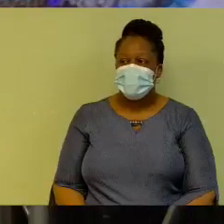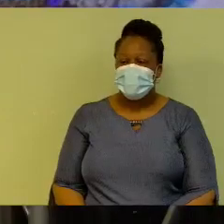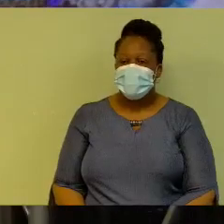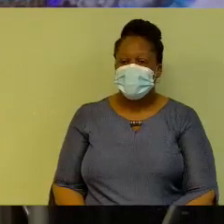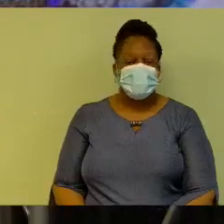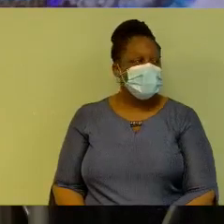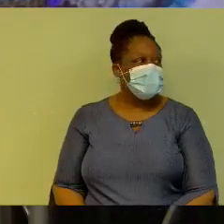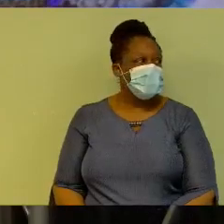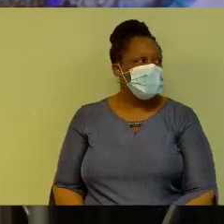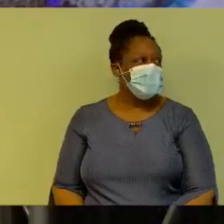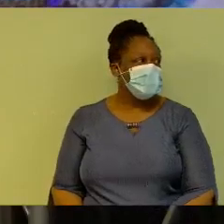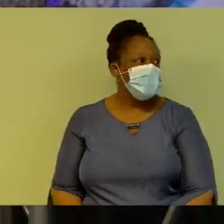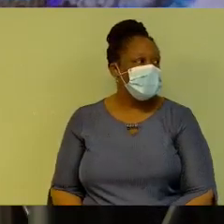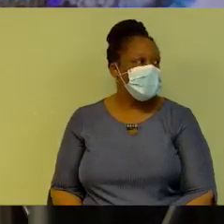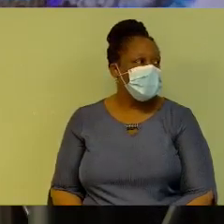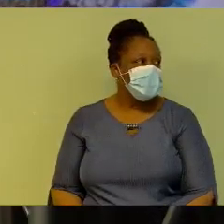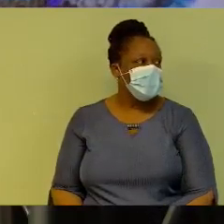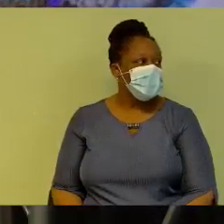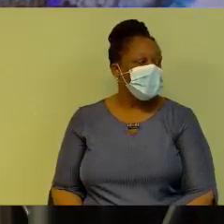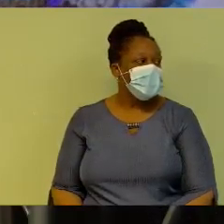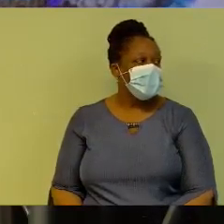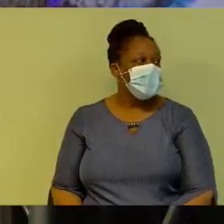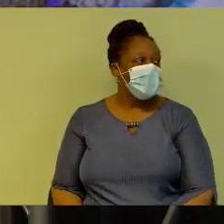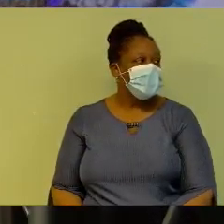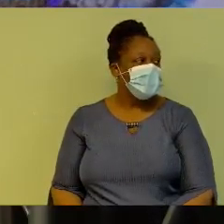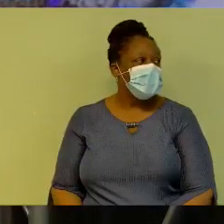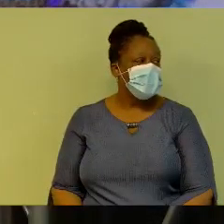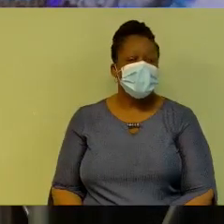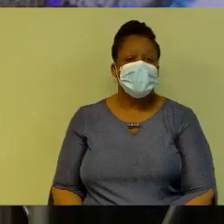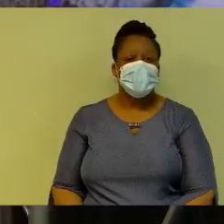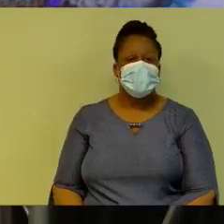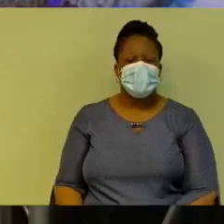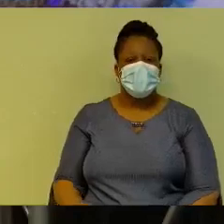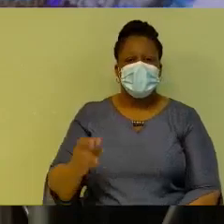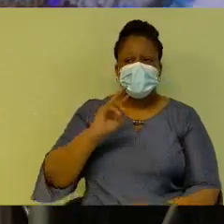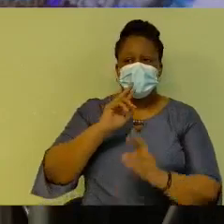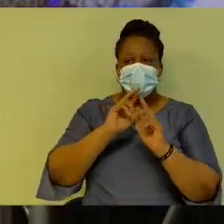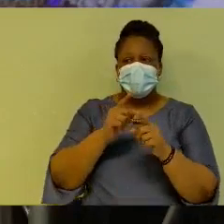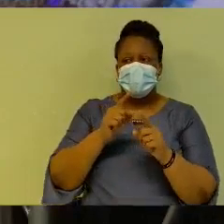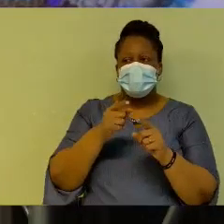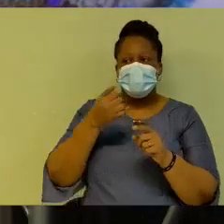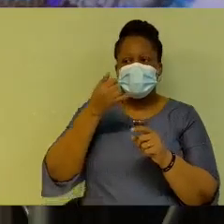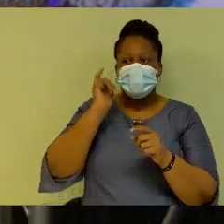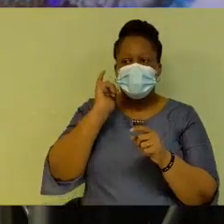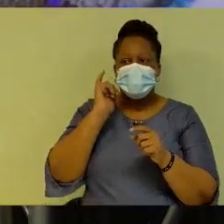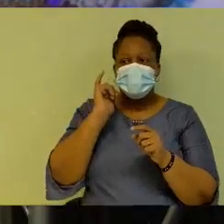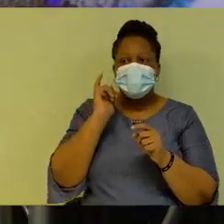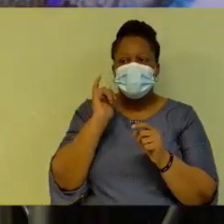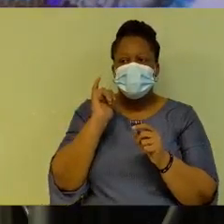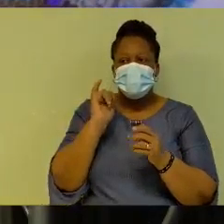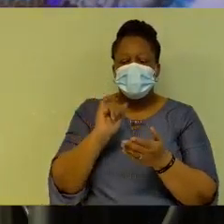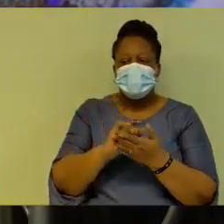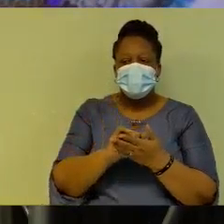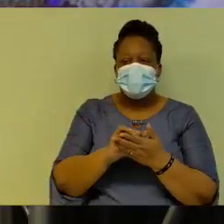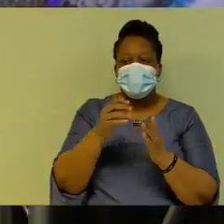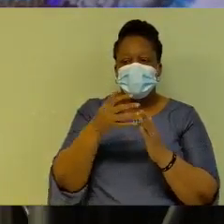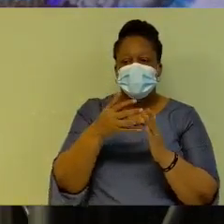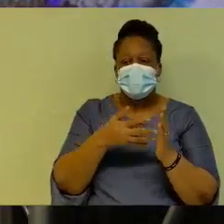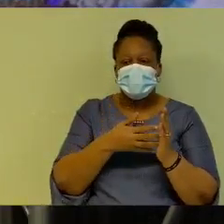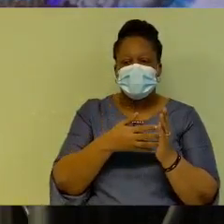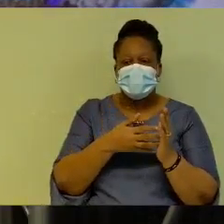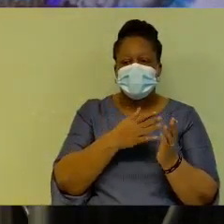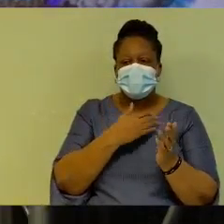In response to yesterday's question on quarantine and testing, the chief medical officer admitted that not